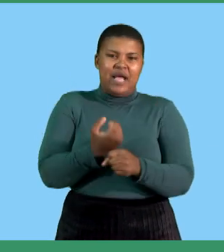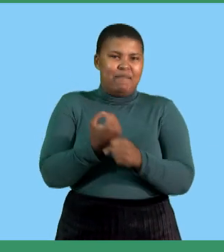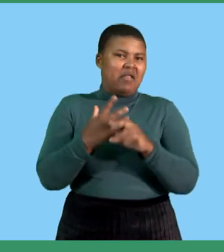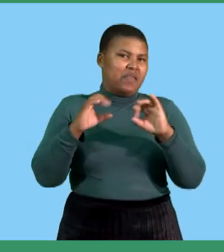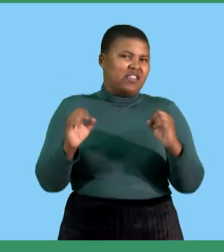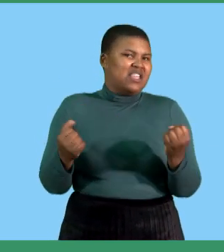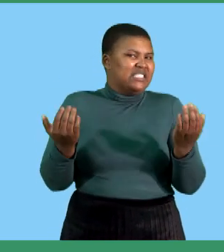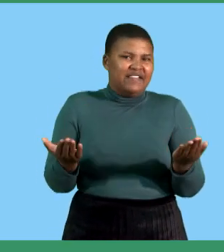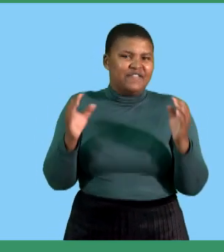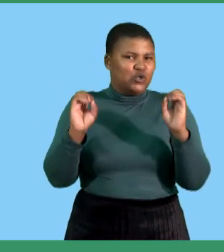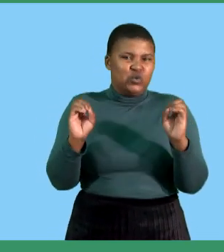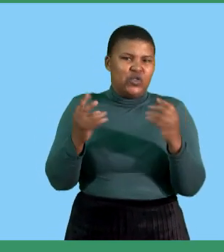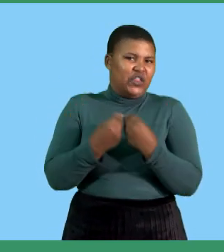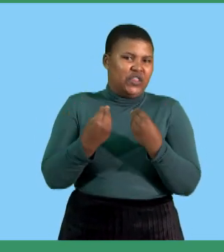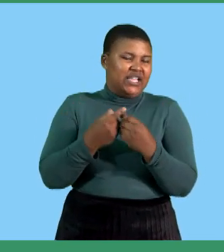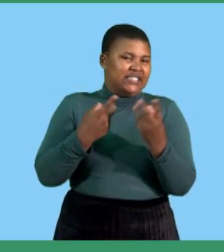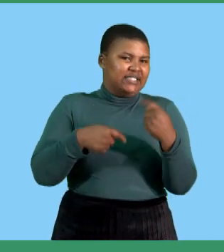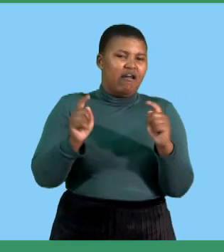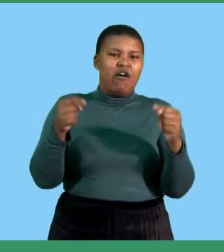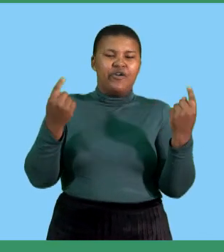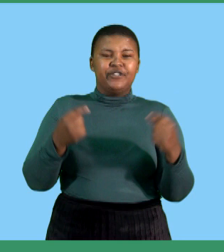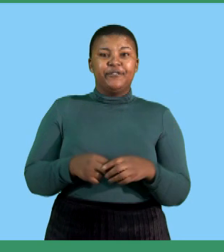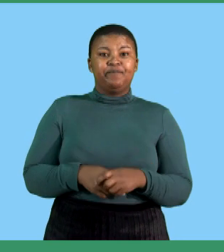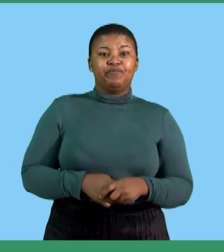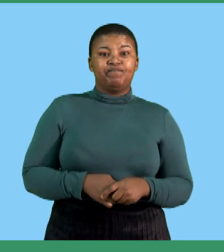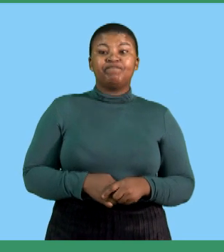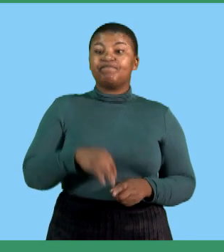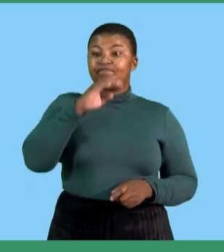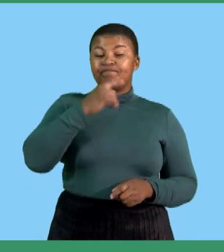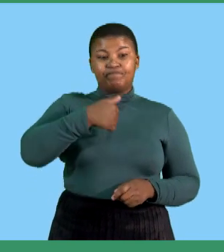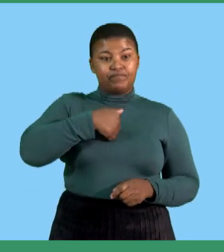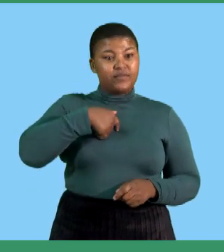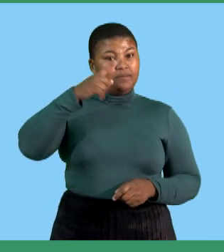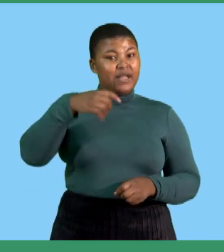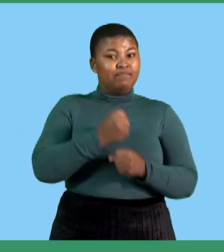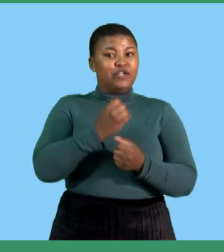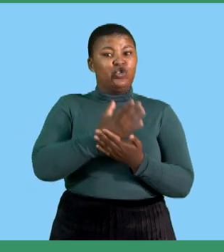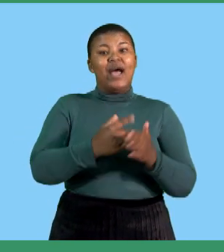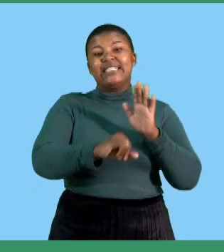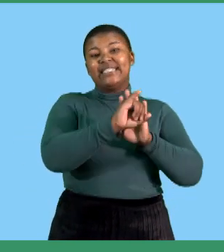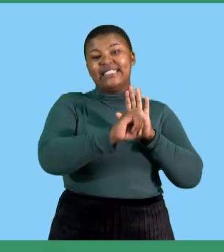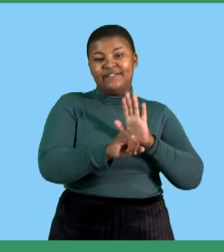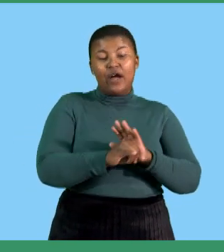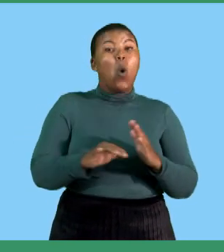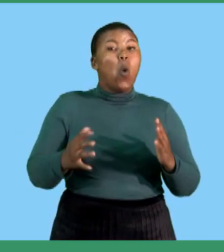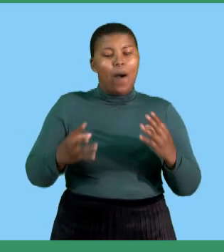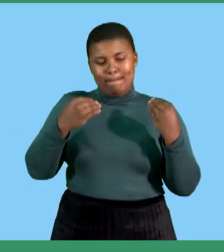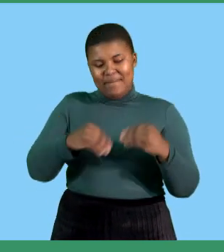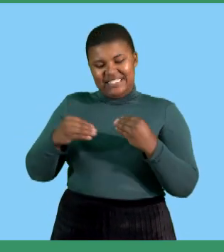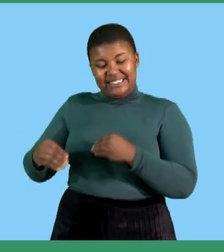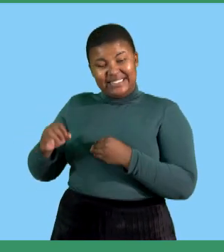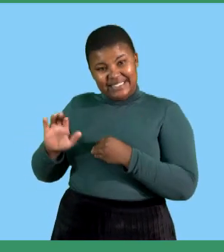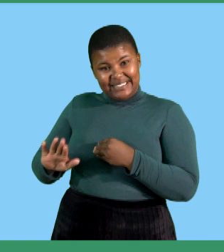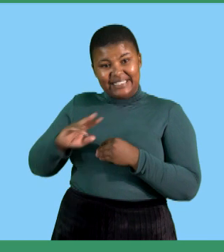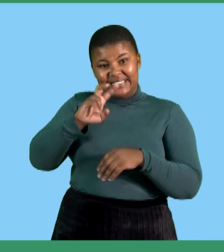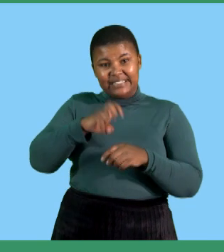cannot produce any goods or services. So we must then identify, or the business rather,